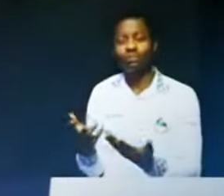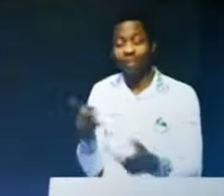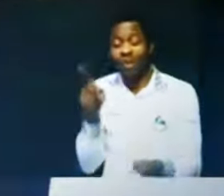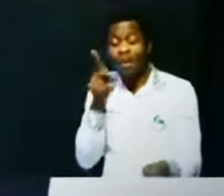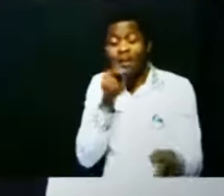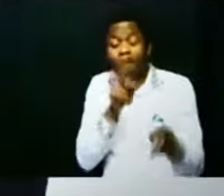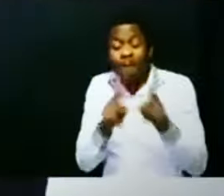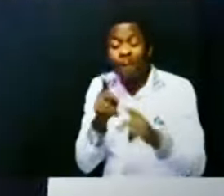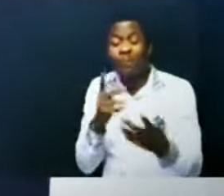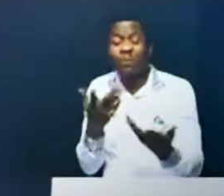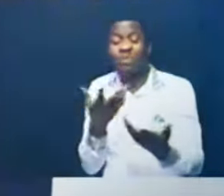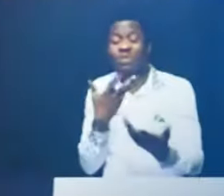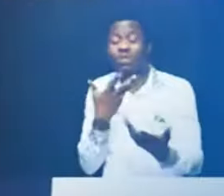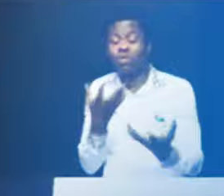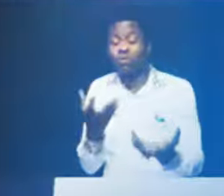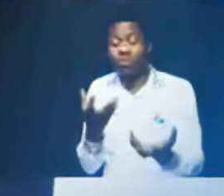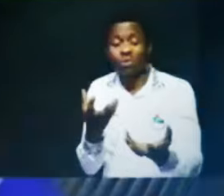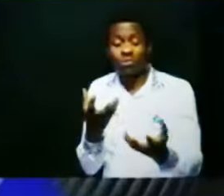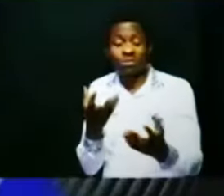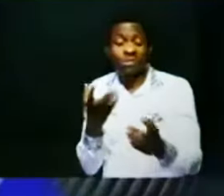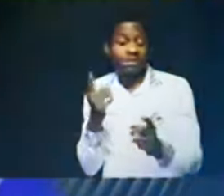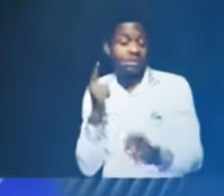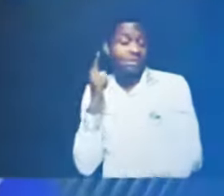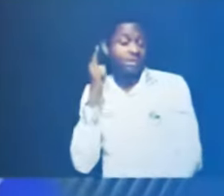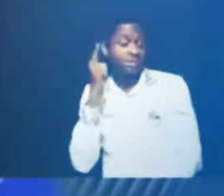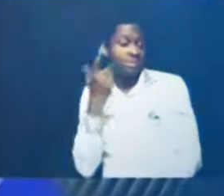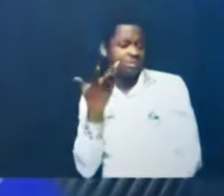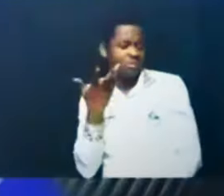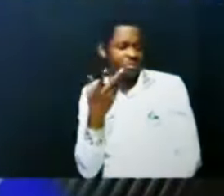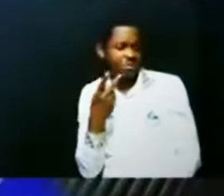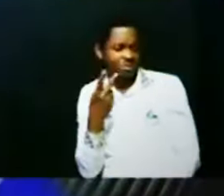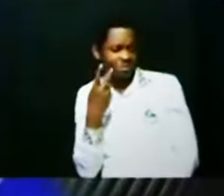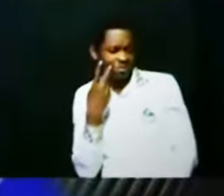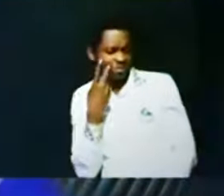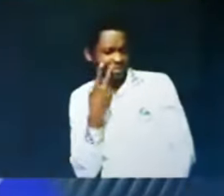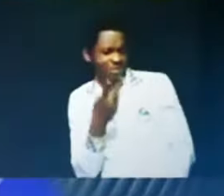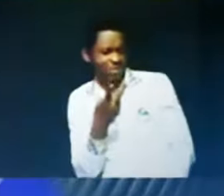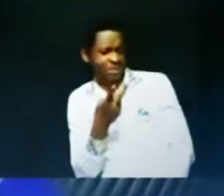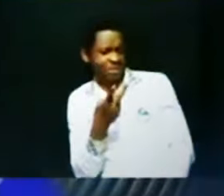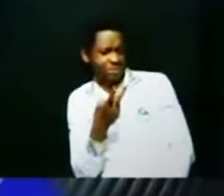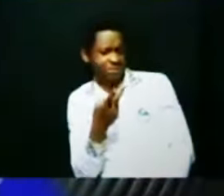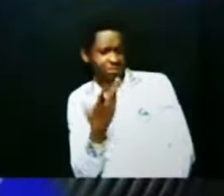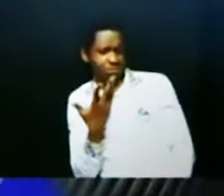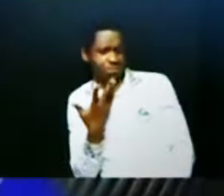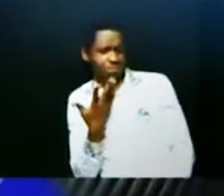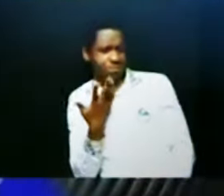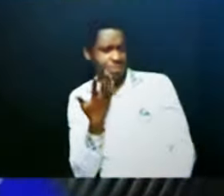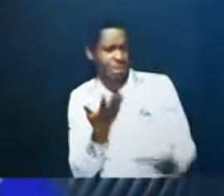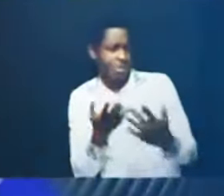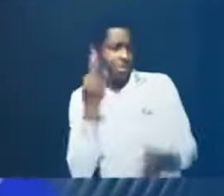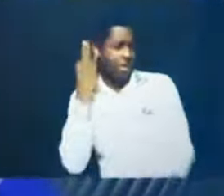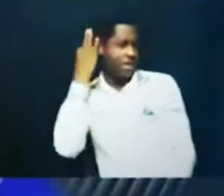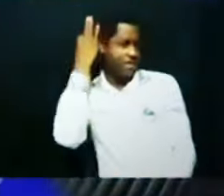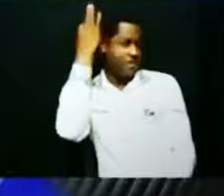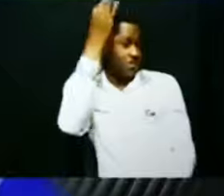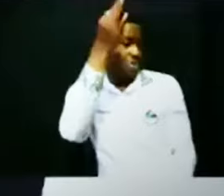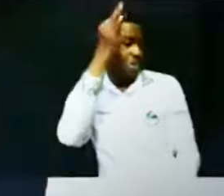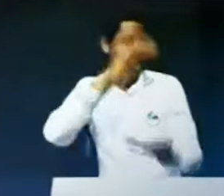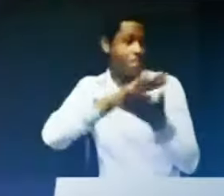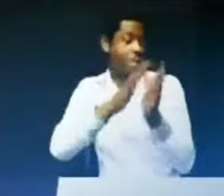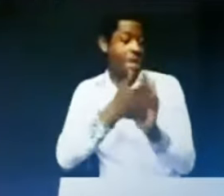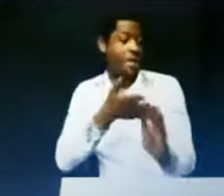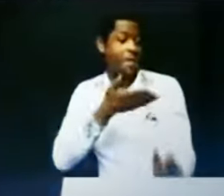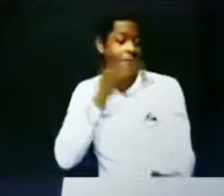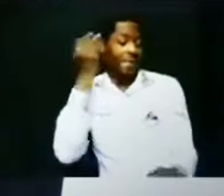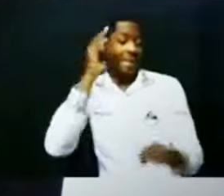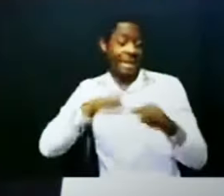to outshine them. If they see that you will outshine them or you want to outshine them, sometimes they